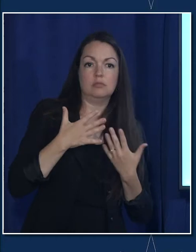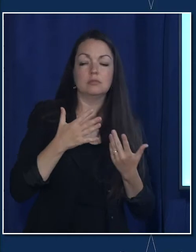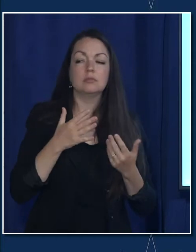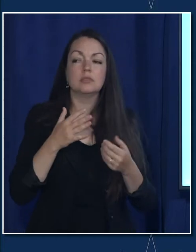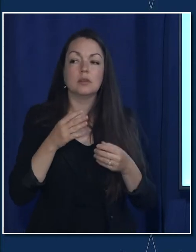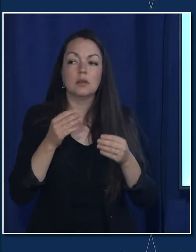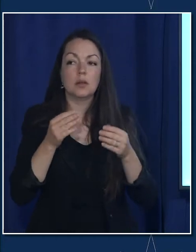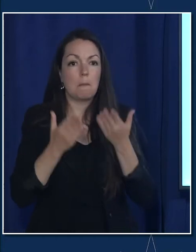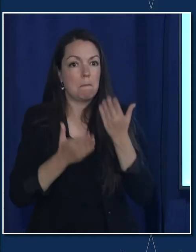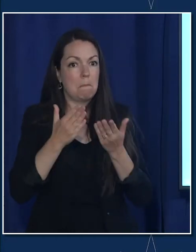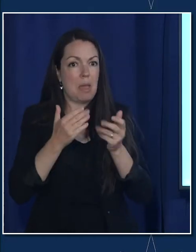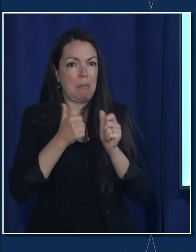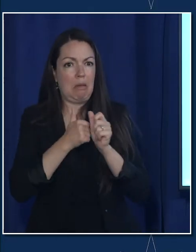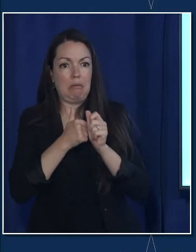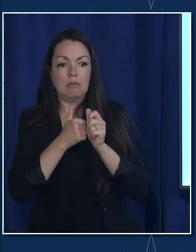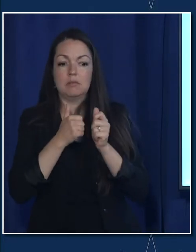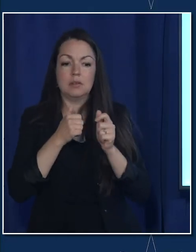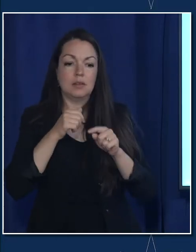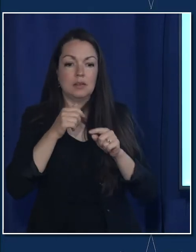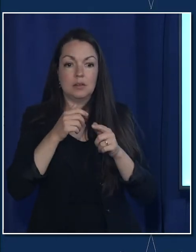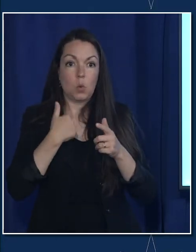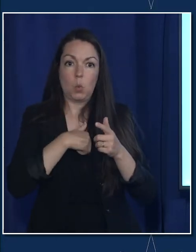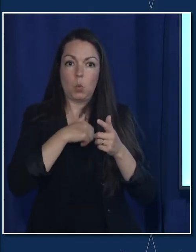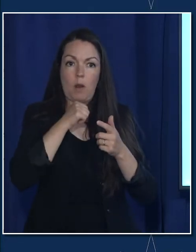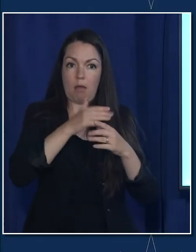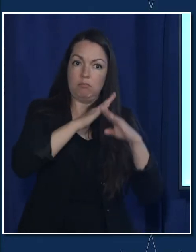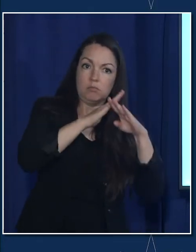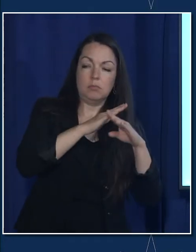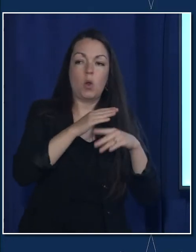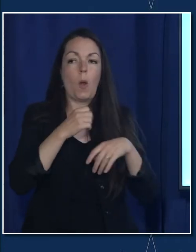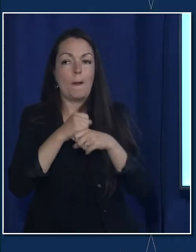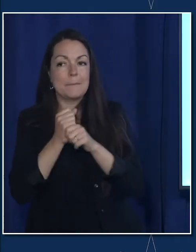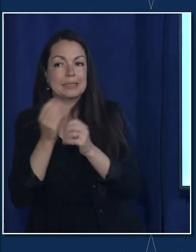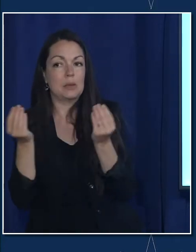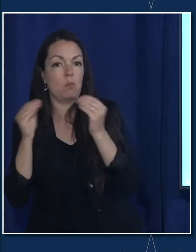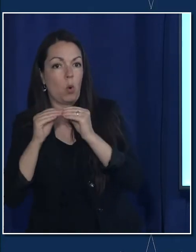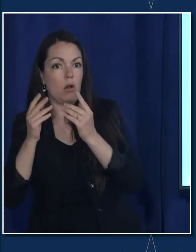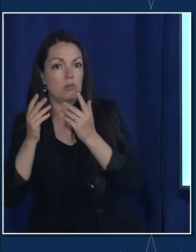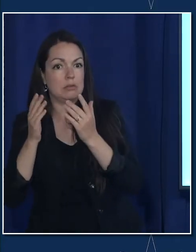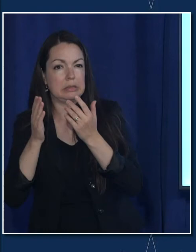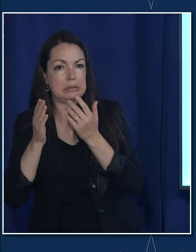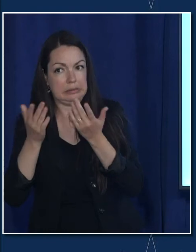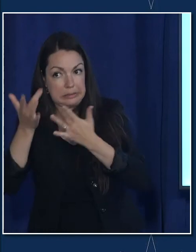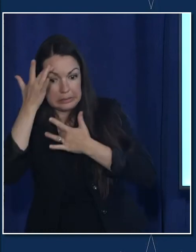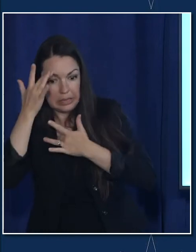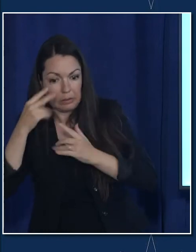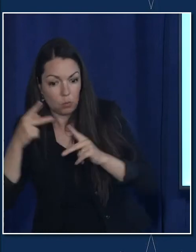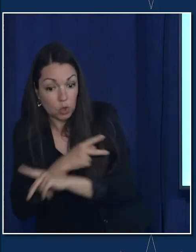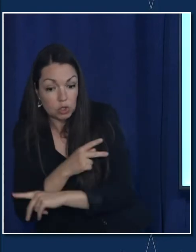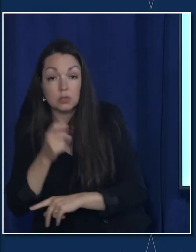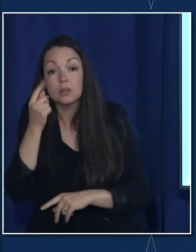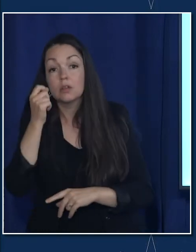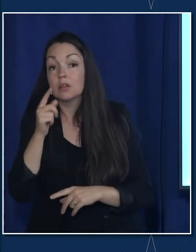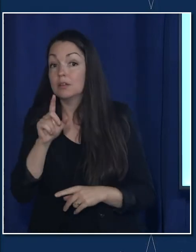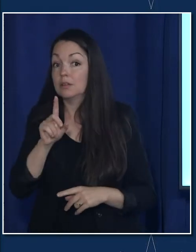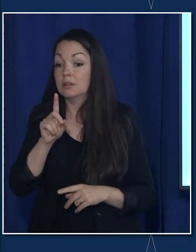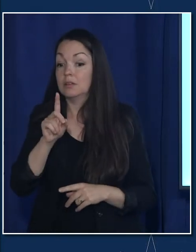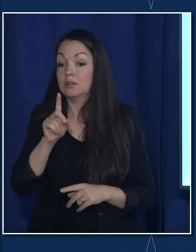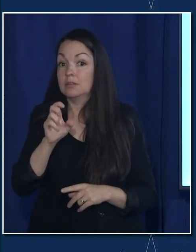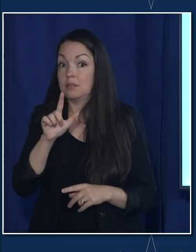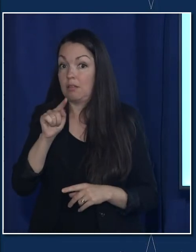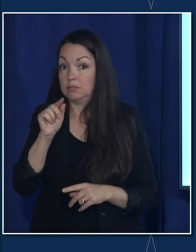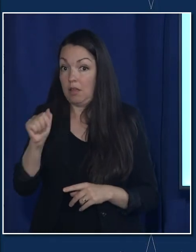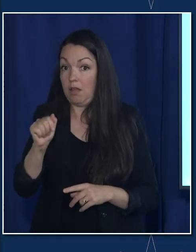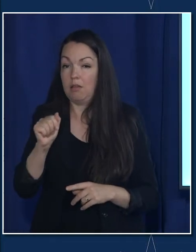it's clearly making people sicker, that makes it into a variant of concern, the highest level. So Delta, for example, a variant of